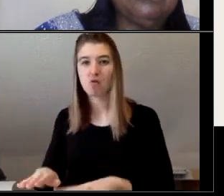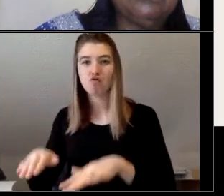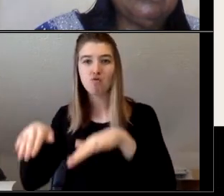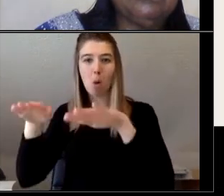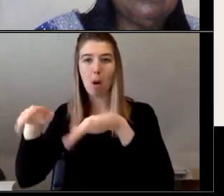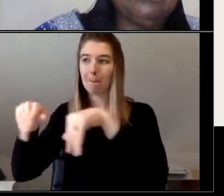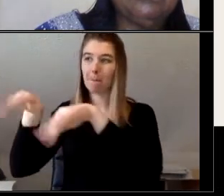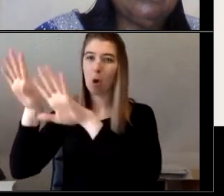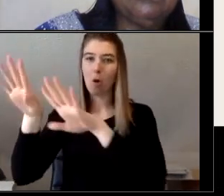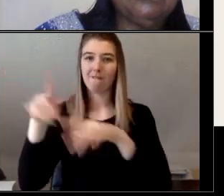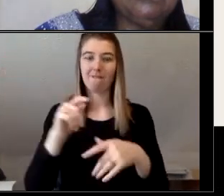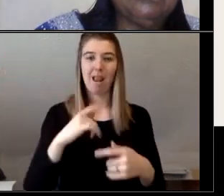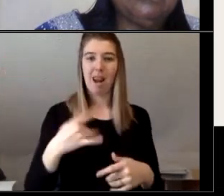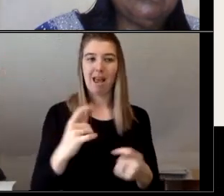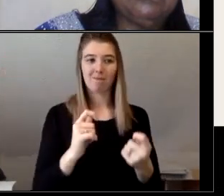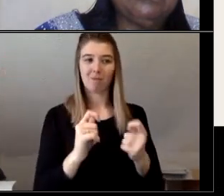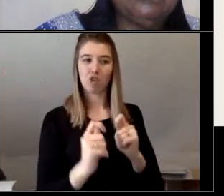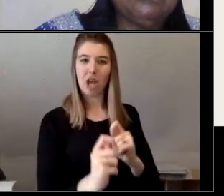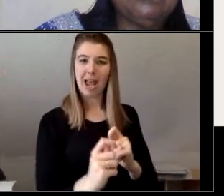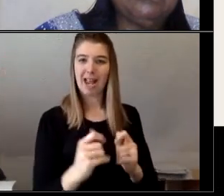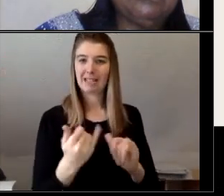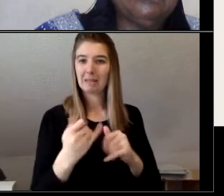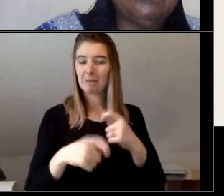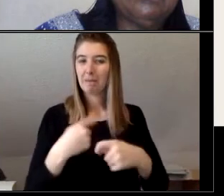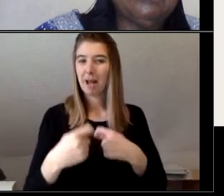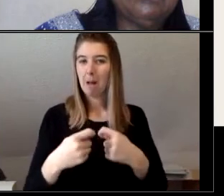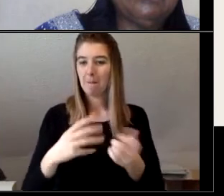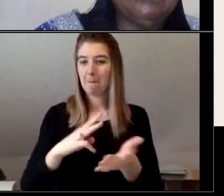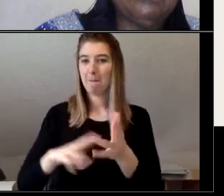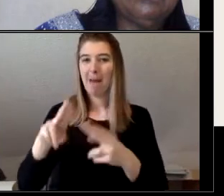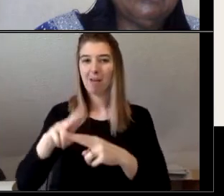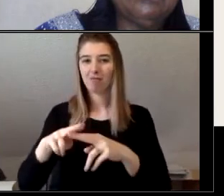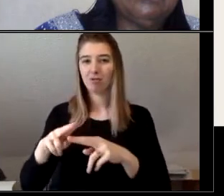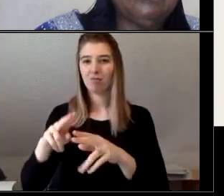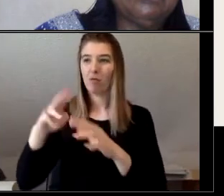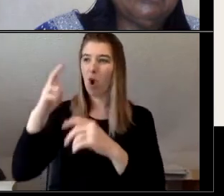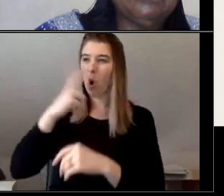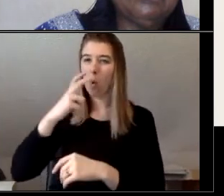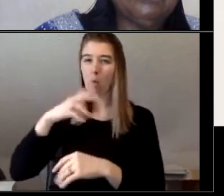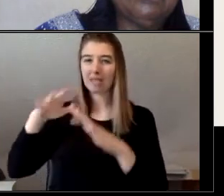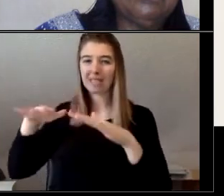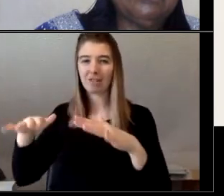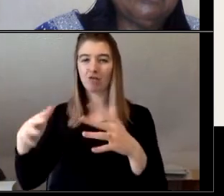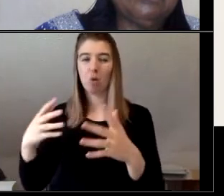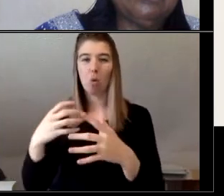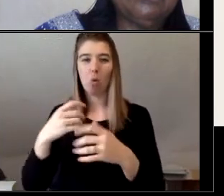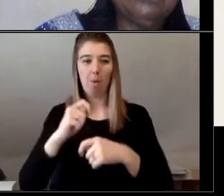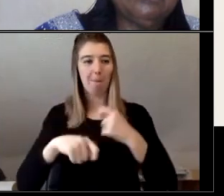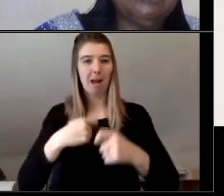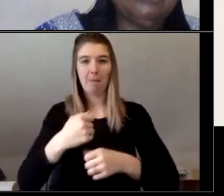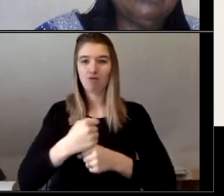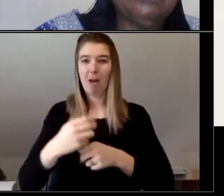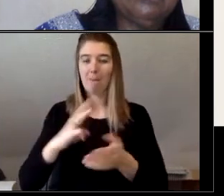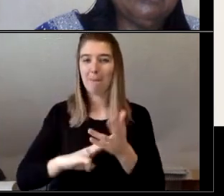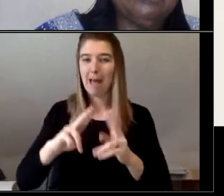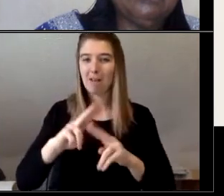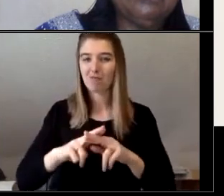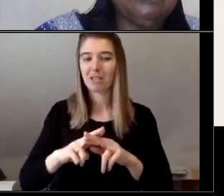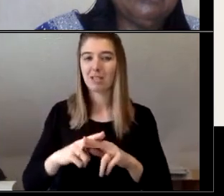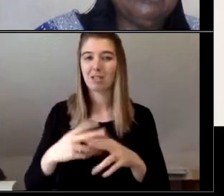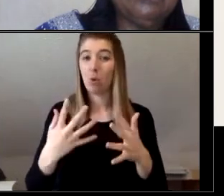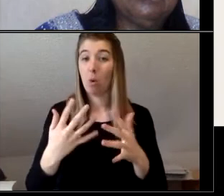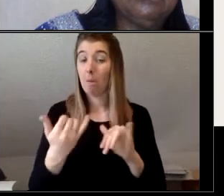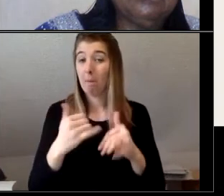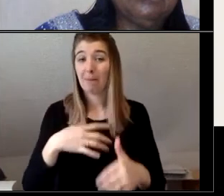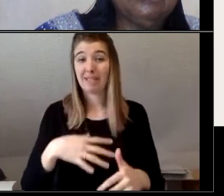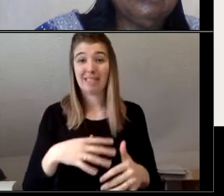parents of older children. You become parents of adults and grandchildren. You may have, you know, elder parents who, you know, need your support. You may